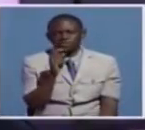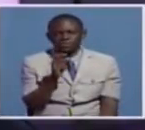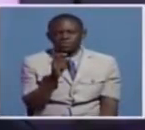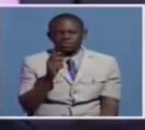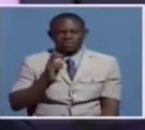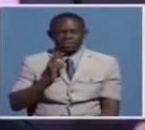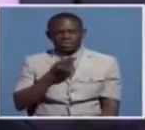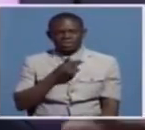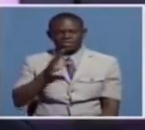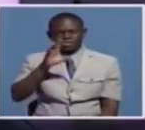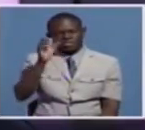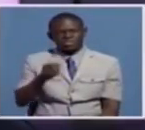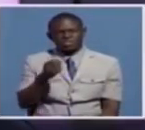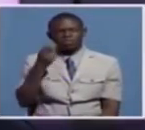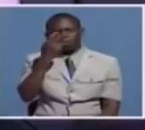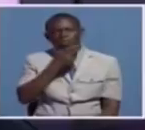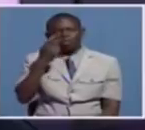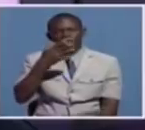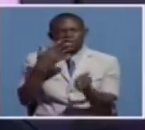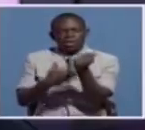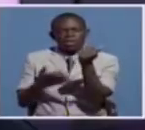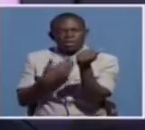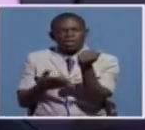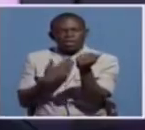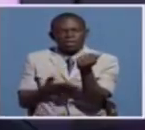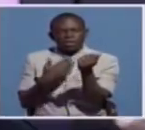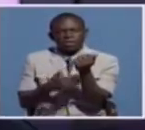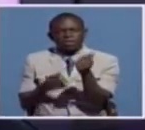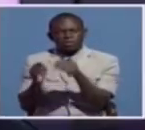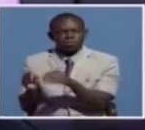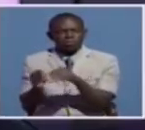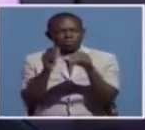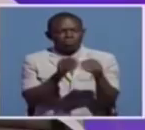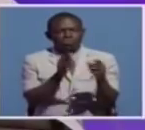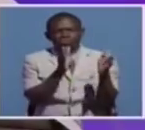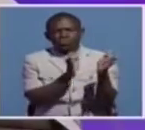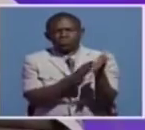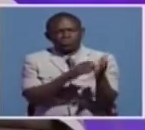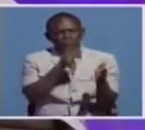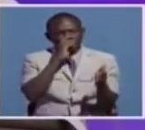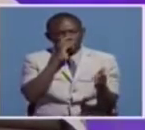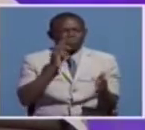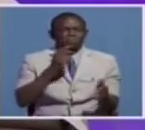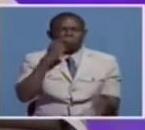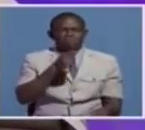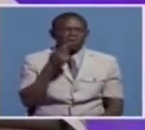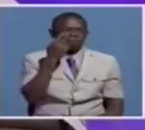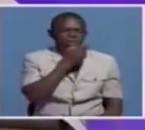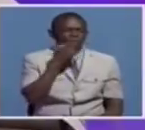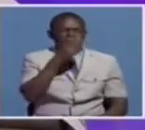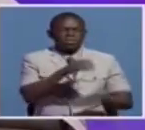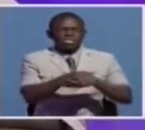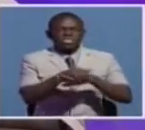Nyanja in Tilyenji. We came to this place now where you were now had to speak English, a strange language.